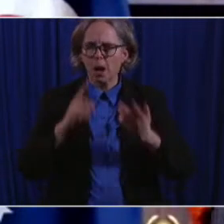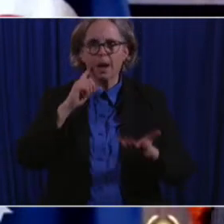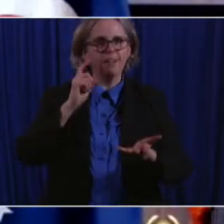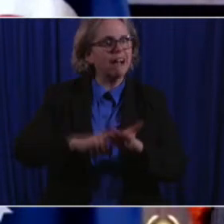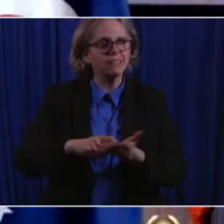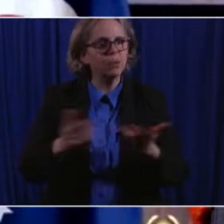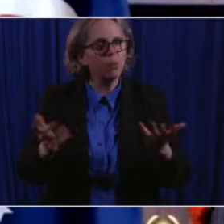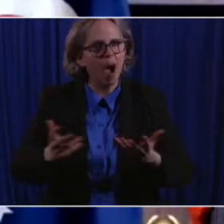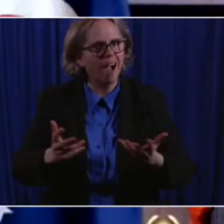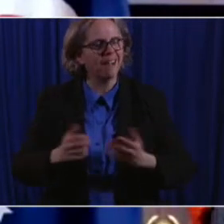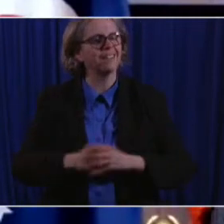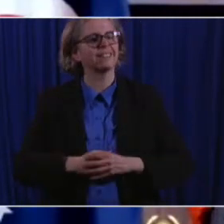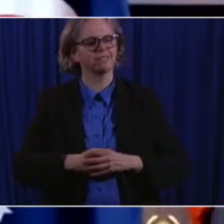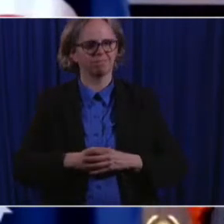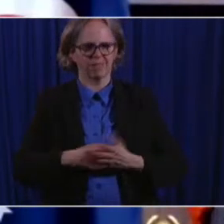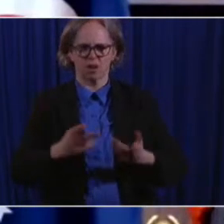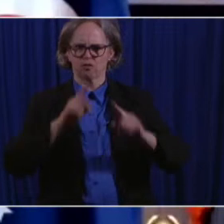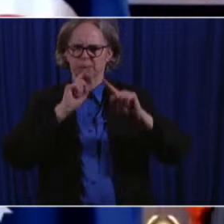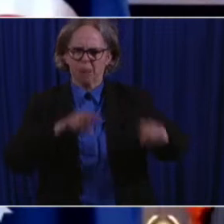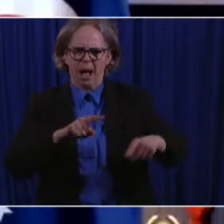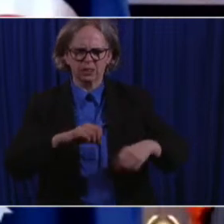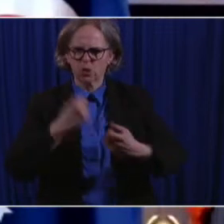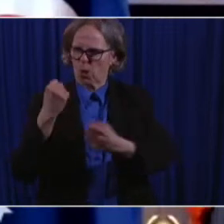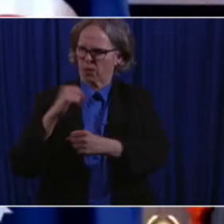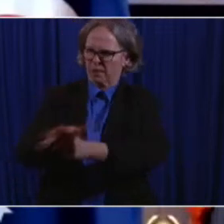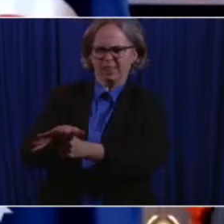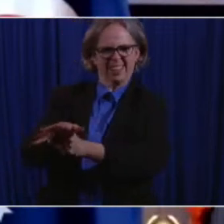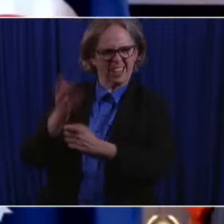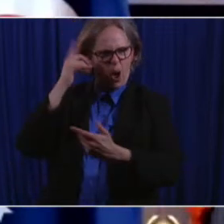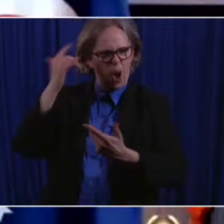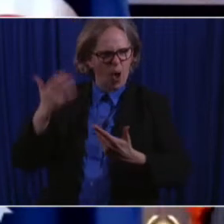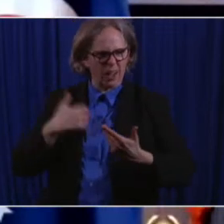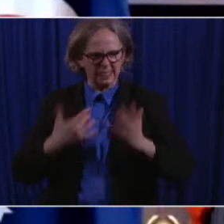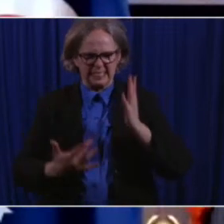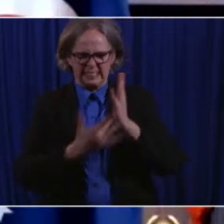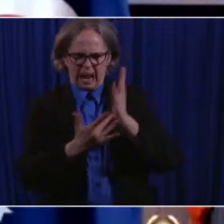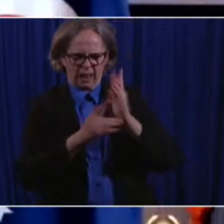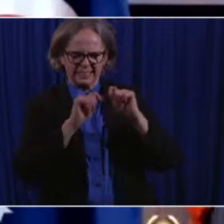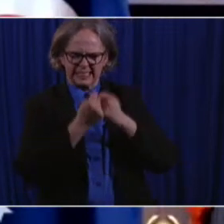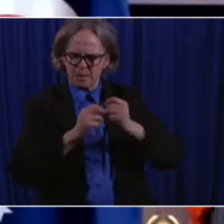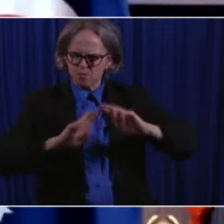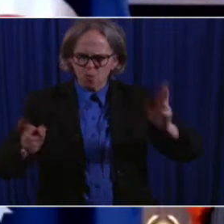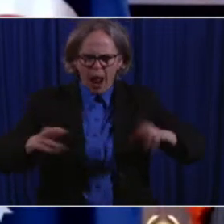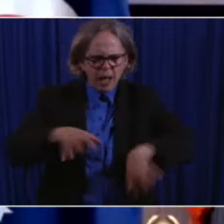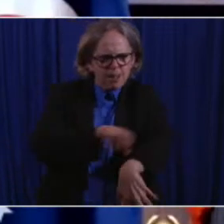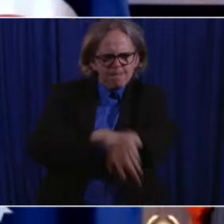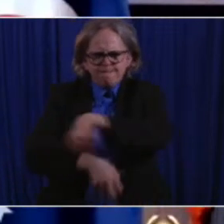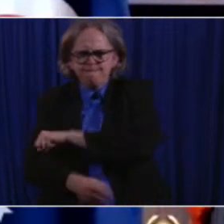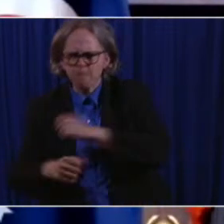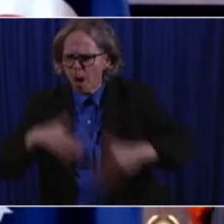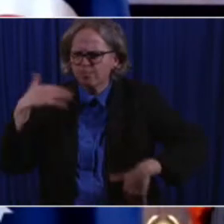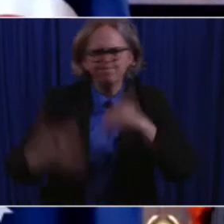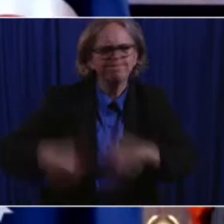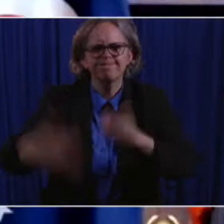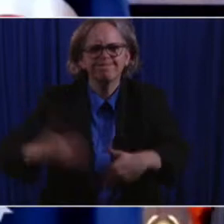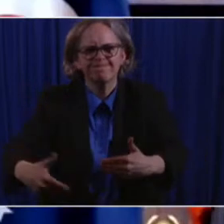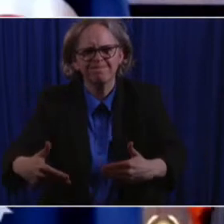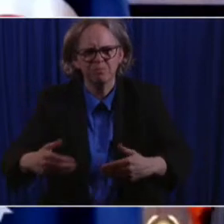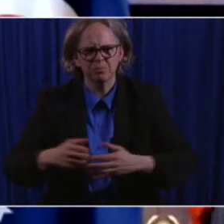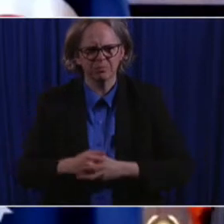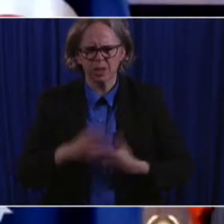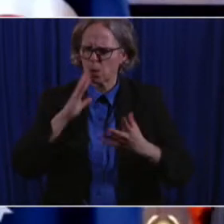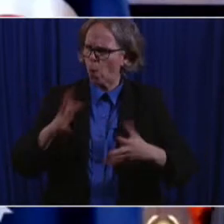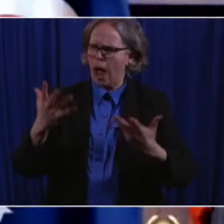pandemic response for the tech team of keeping people safe and providing better access to health,